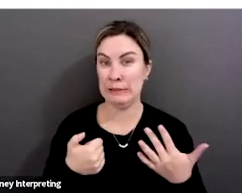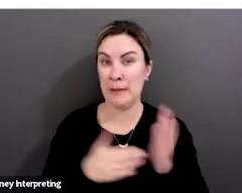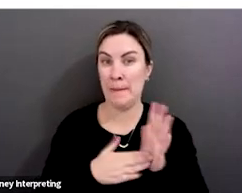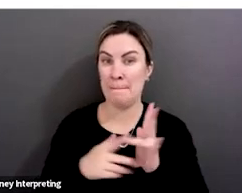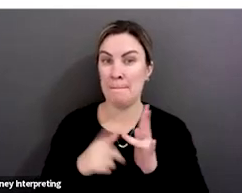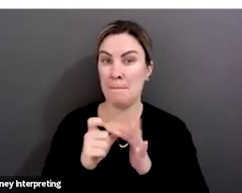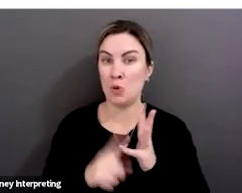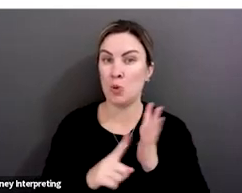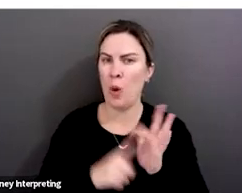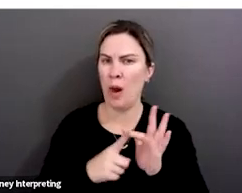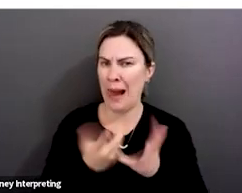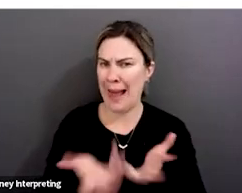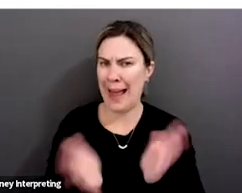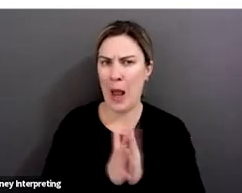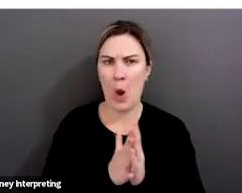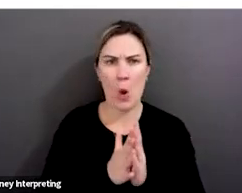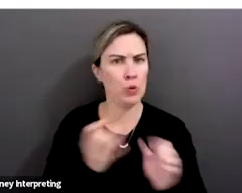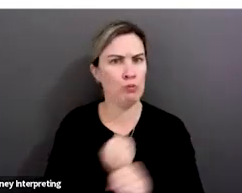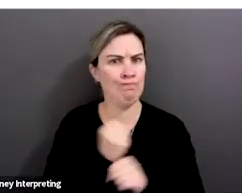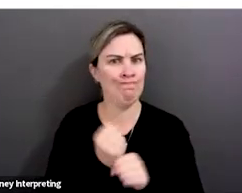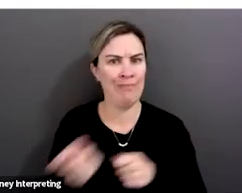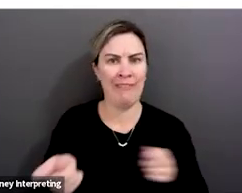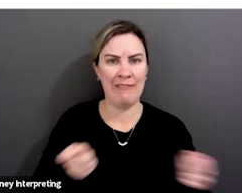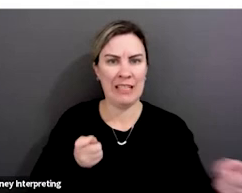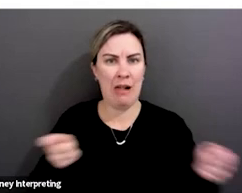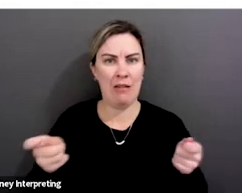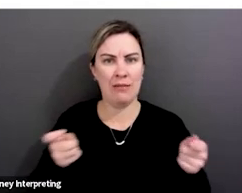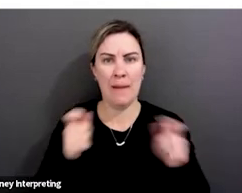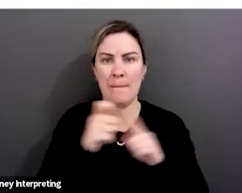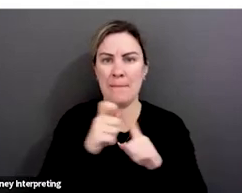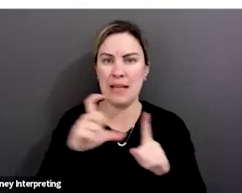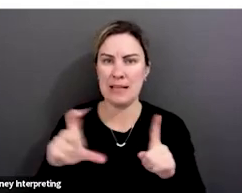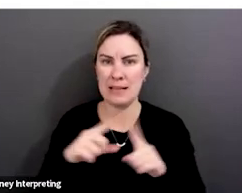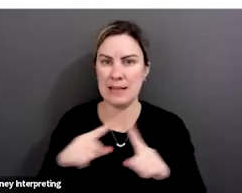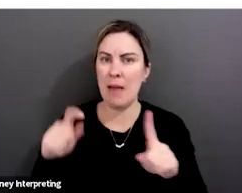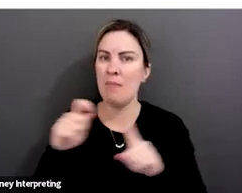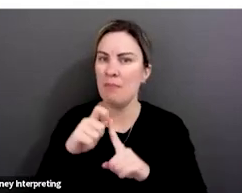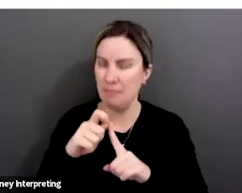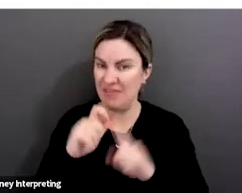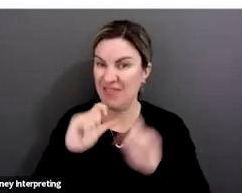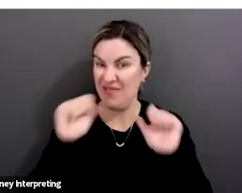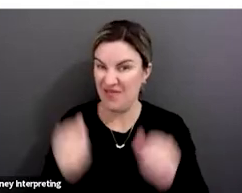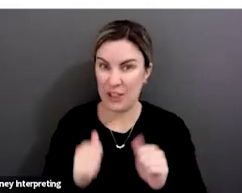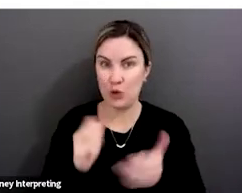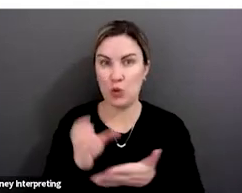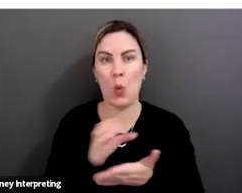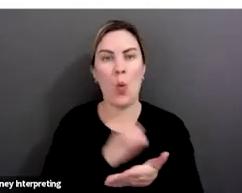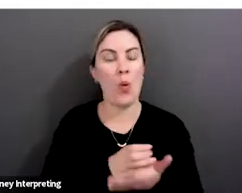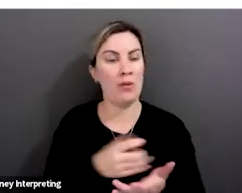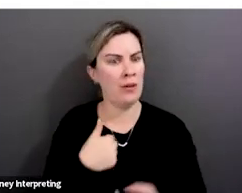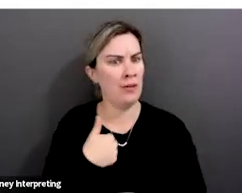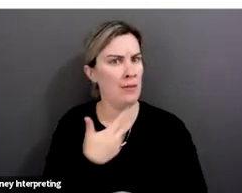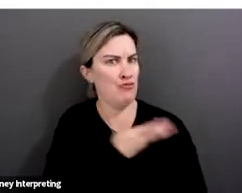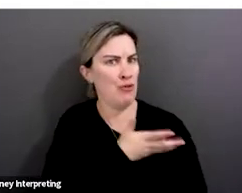on how to facilitate PSEP, created their implementation plan, and finished the course as well, which is a completion rate that we're